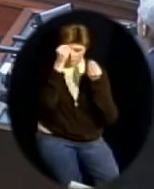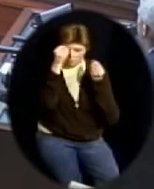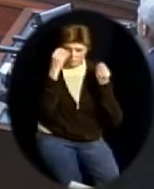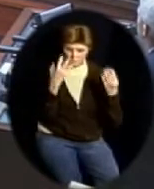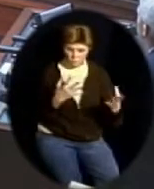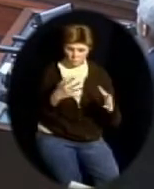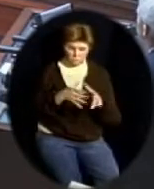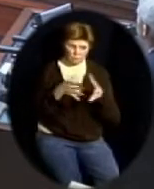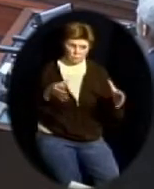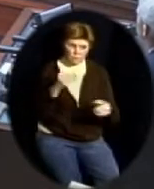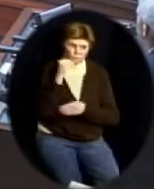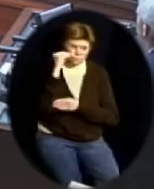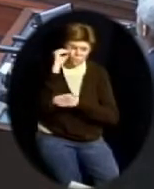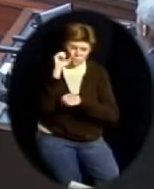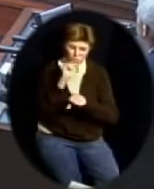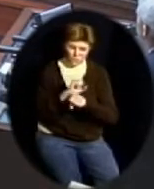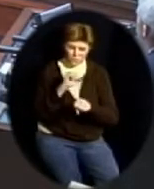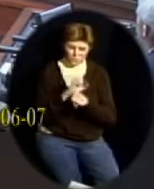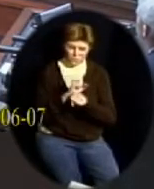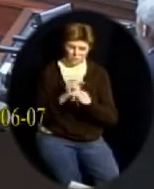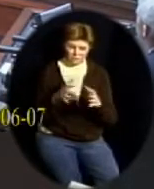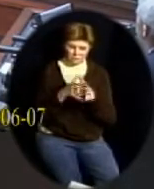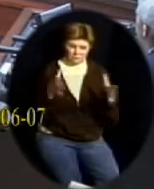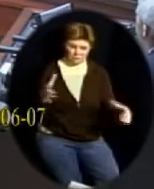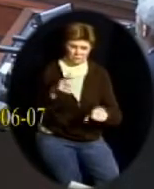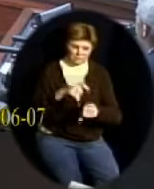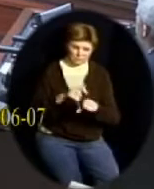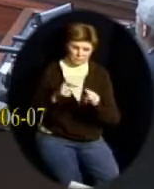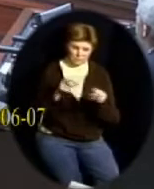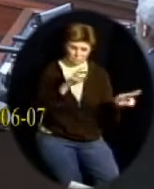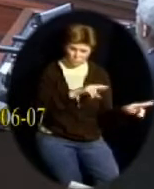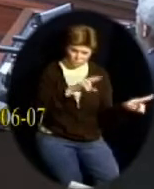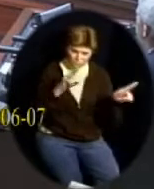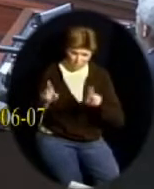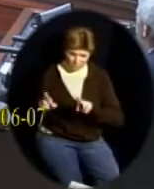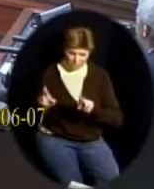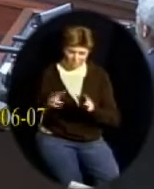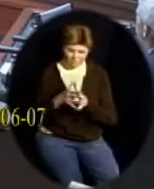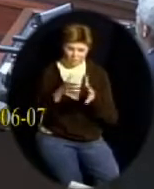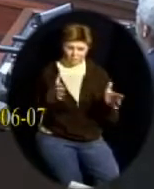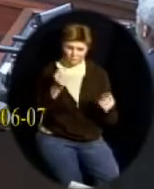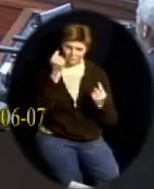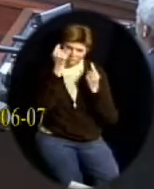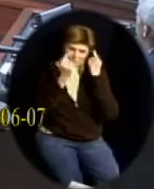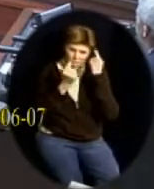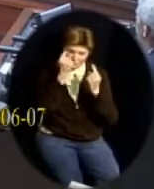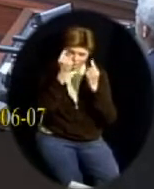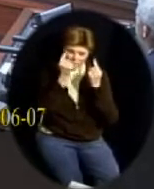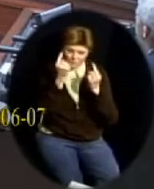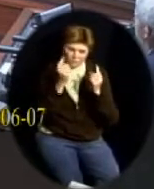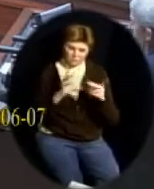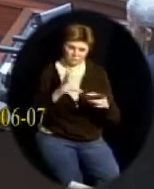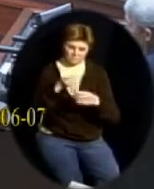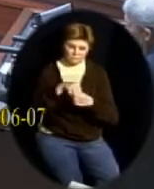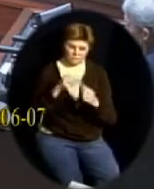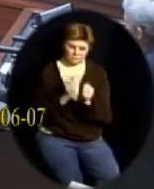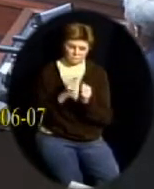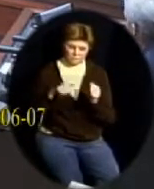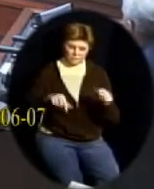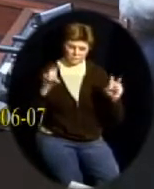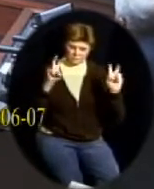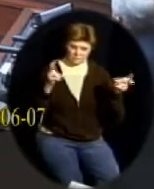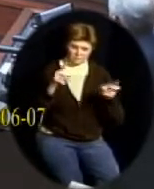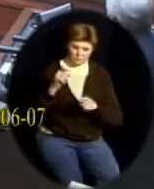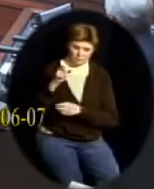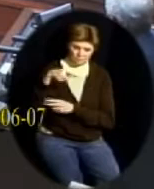of homework here, a lot of preparation, a lot of thought given to this particular topic. We've actually been working